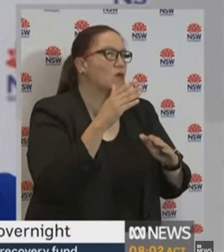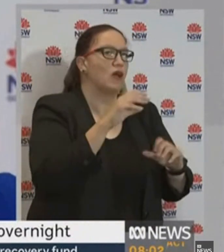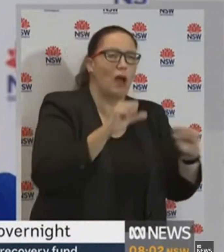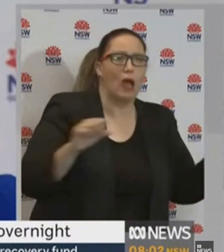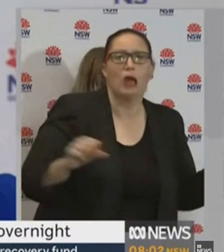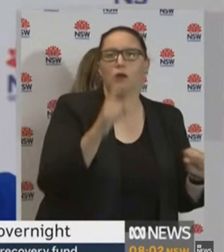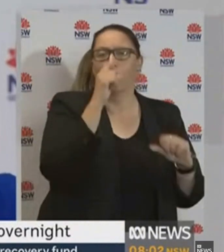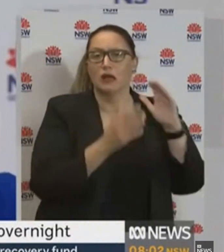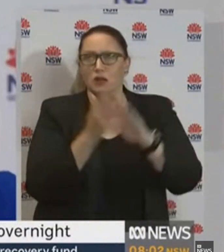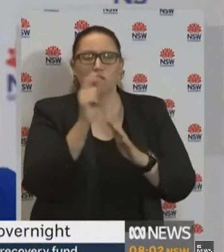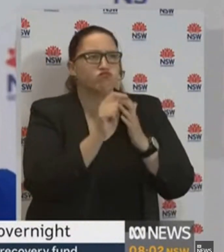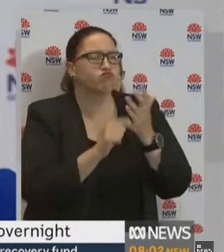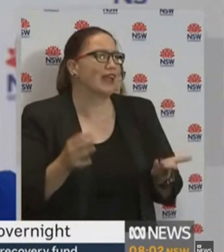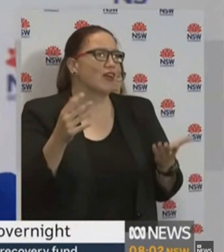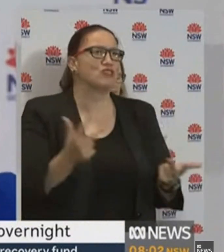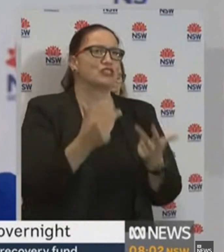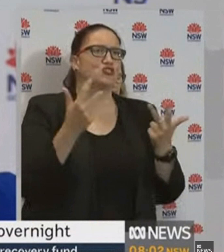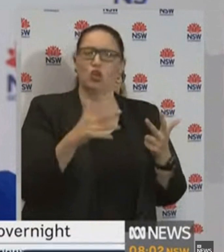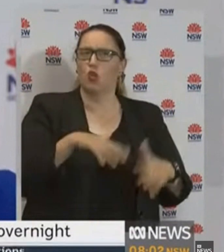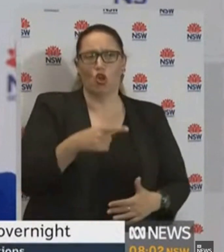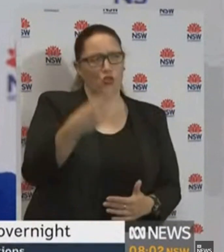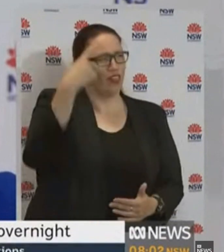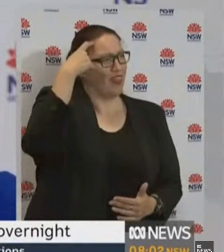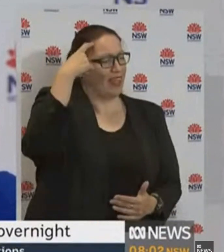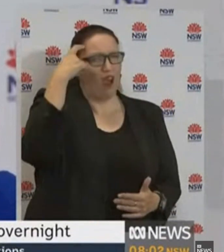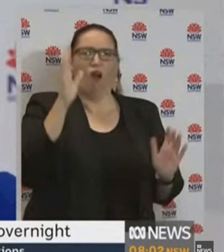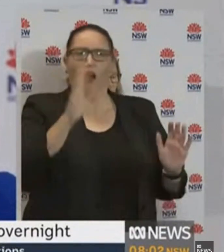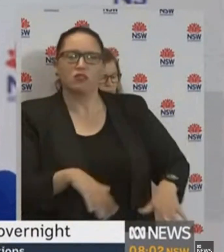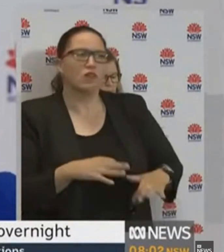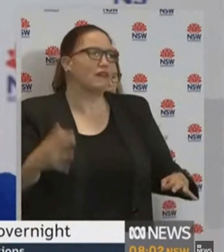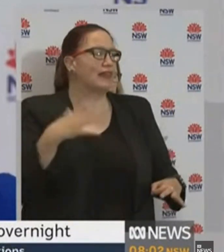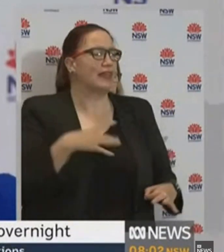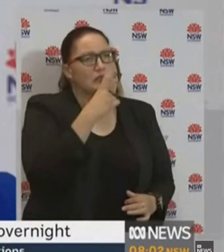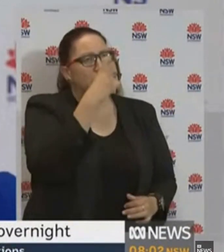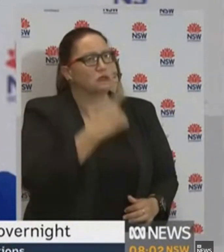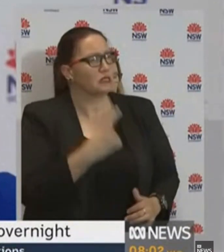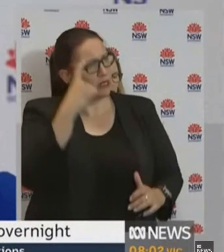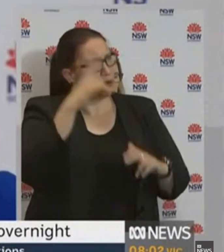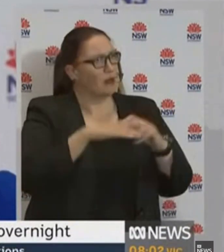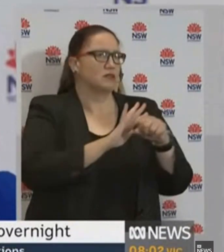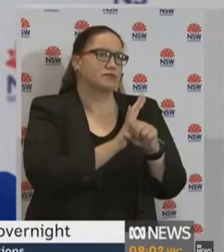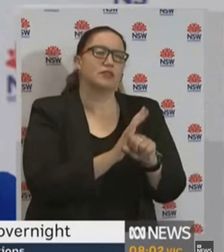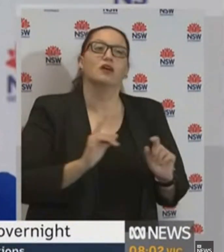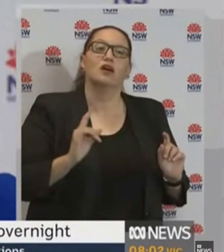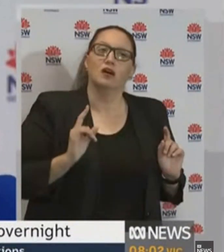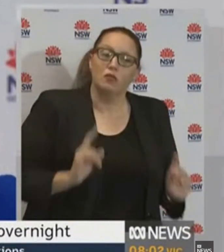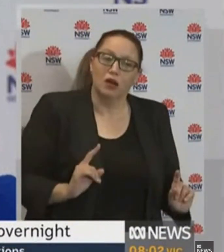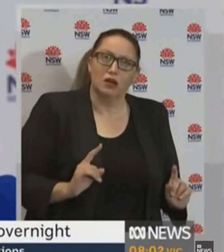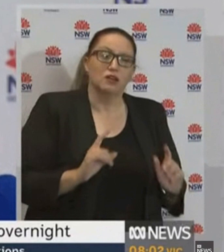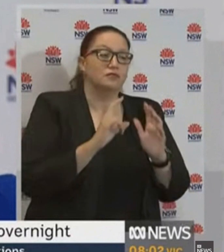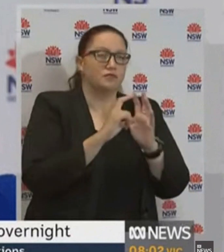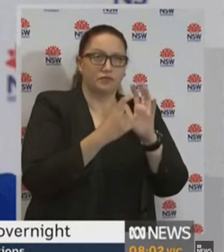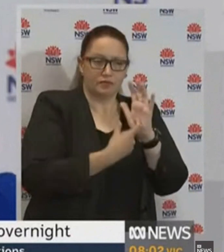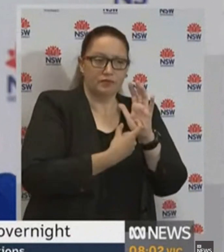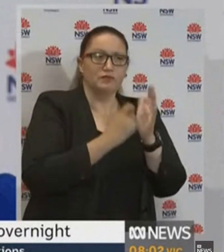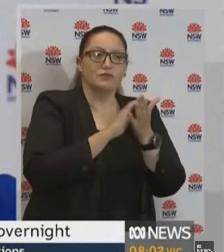also highlight some areas in the inner west and southwest Sydney in particular where there are some emerging hotspots where we're going to ask